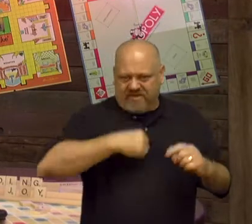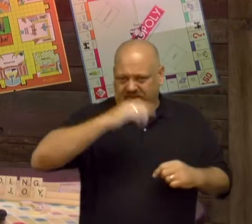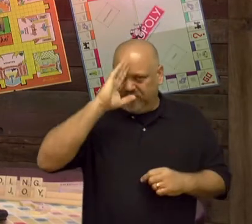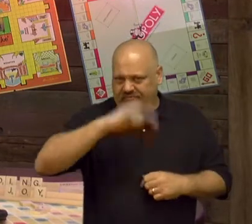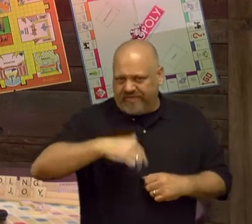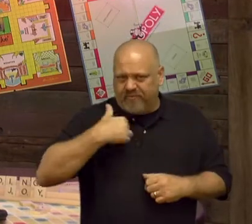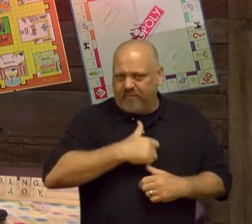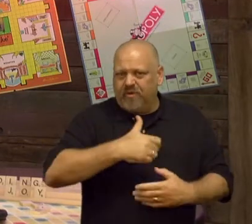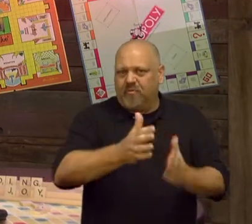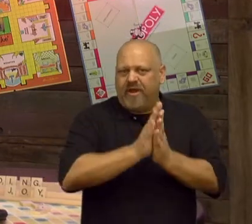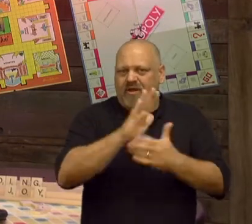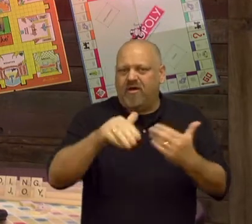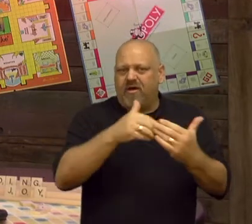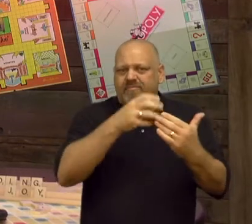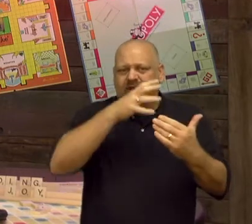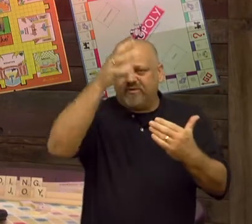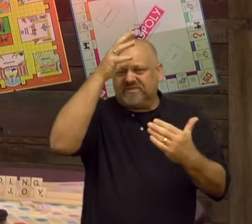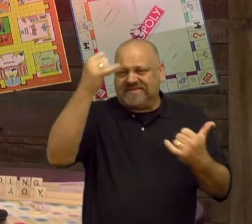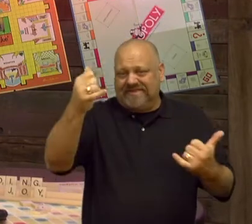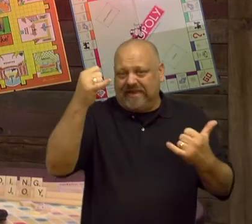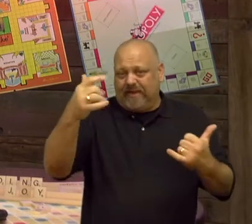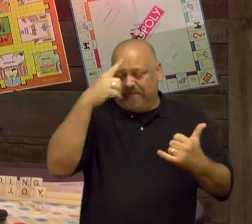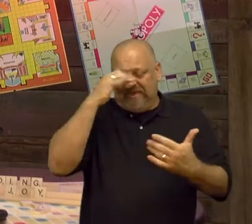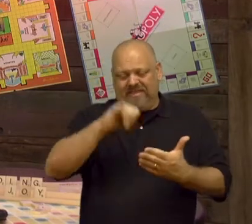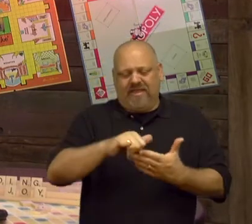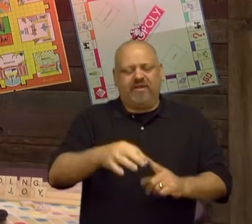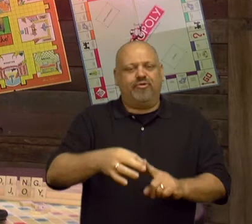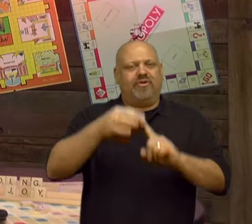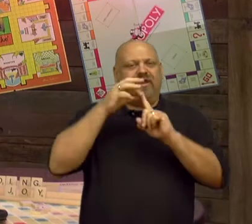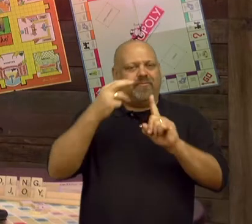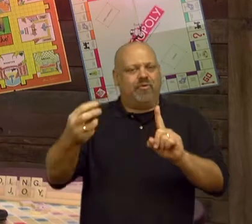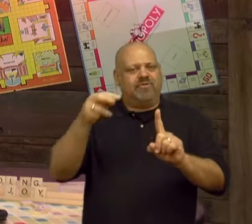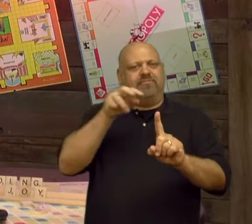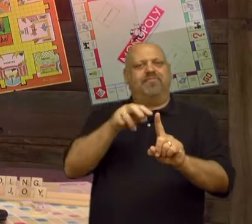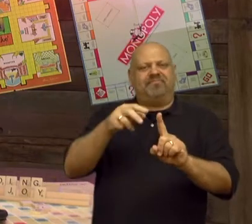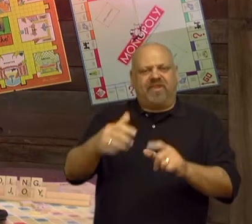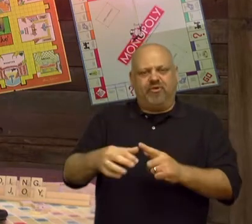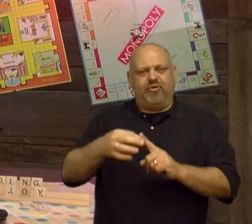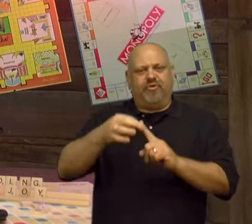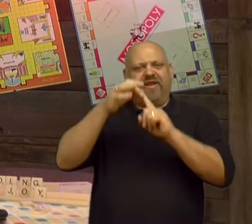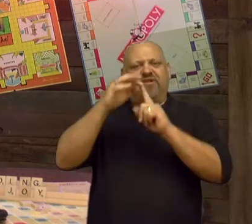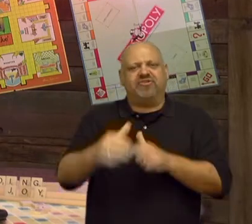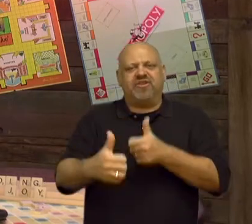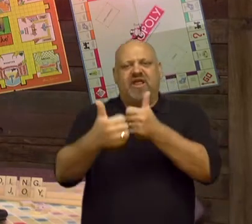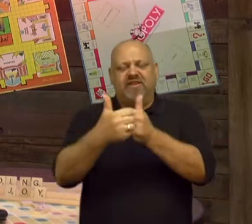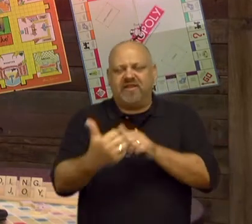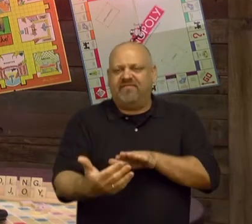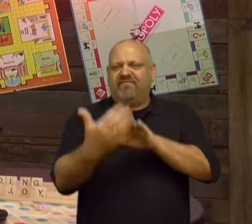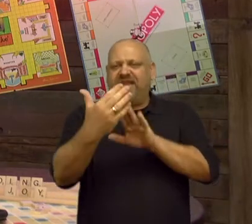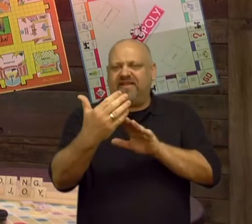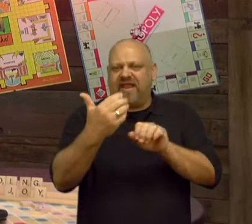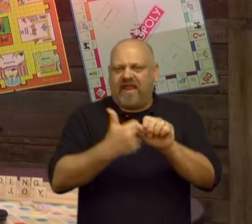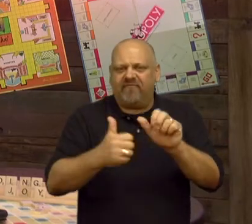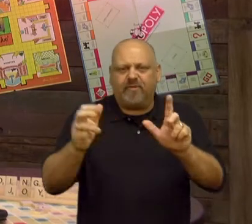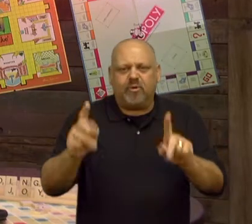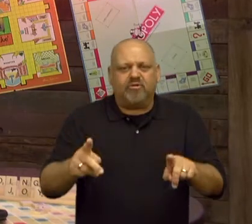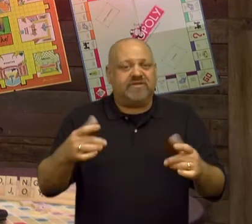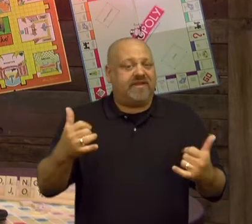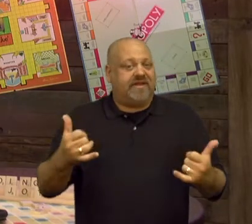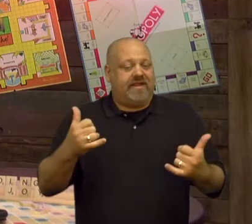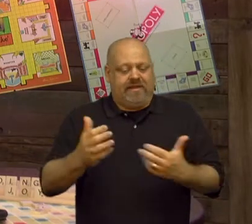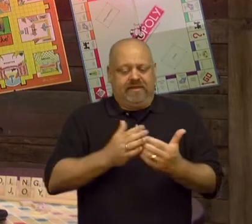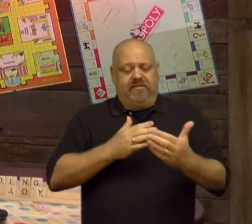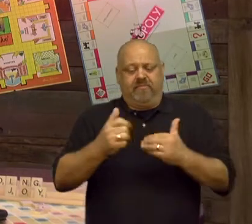know we're praying for all the parents today, because that is a unique perspective and a unique challenge that